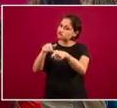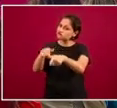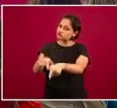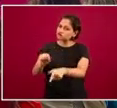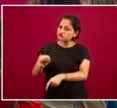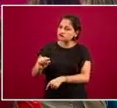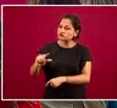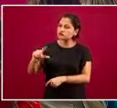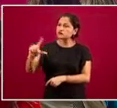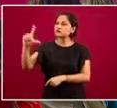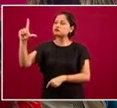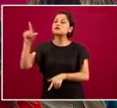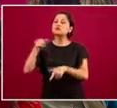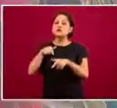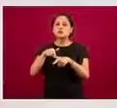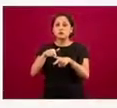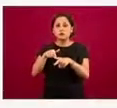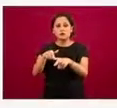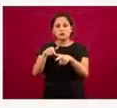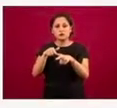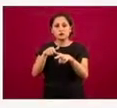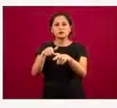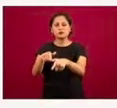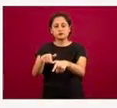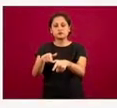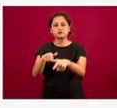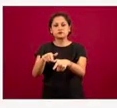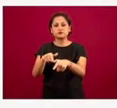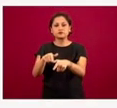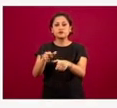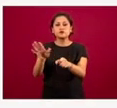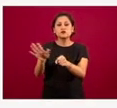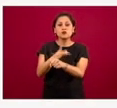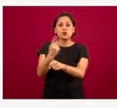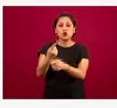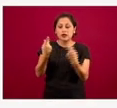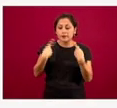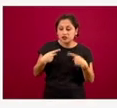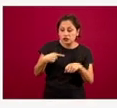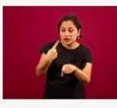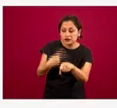So we continue to exhibit an upwards trend,